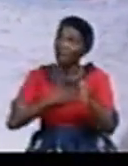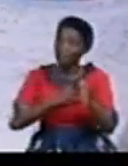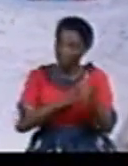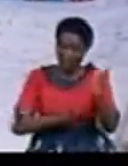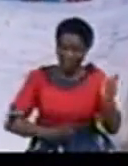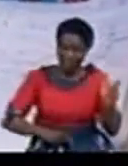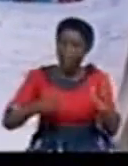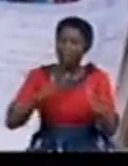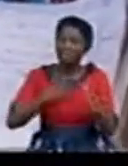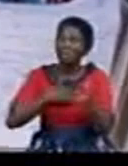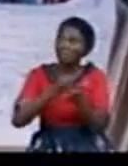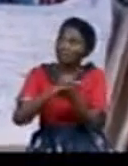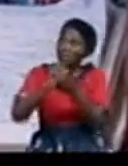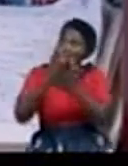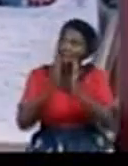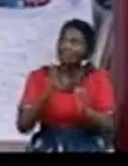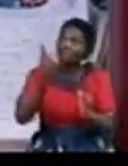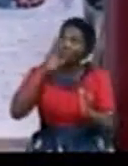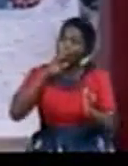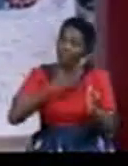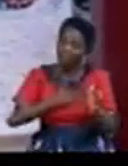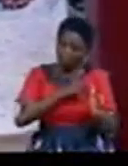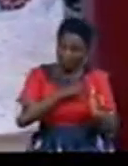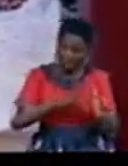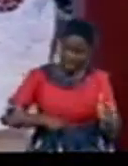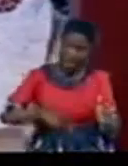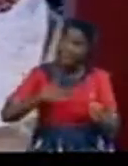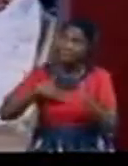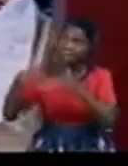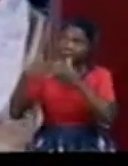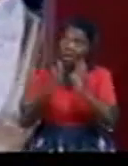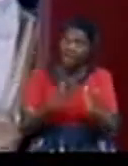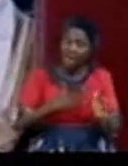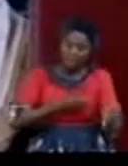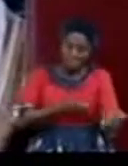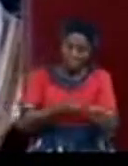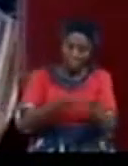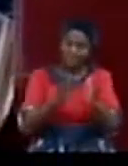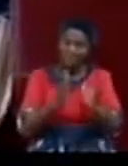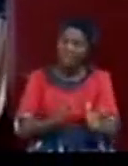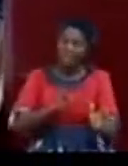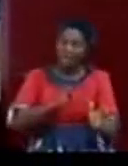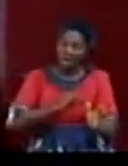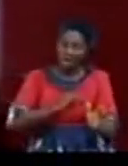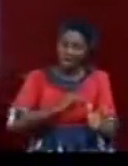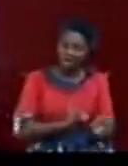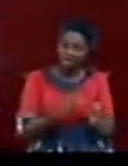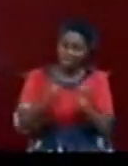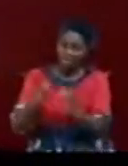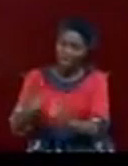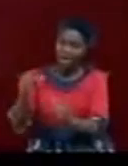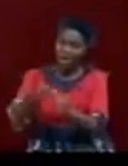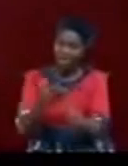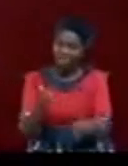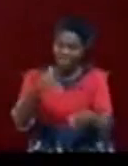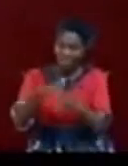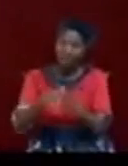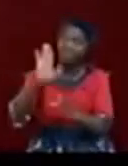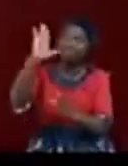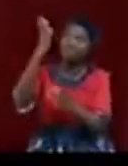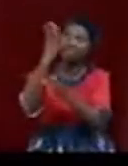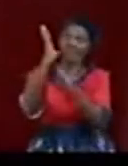sanctifier. You are my King. You are my leader. You are my controller. I put everything in your hand. Let us